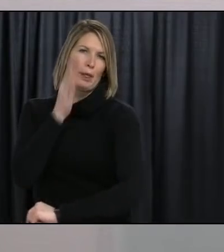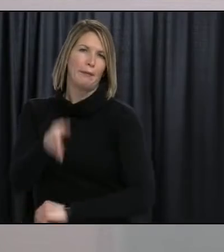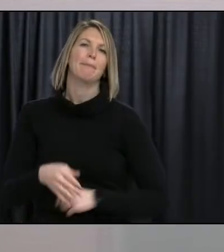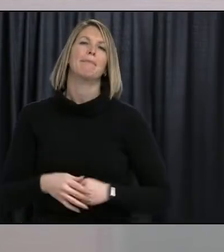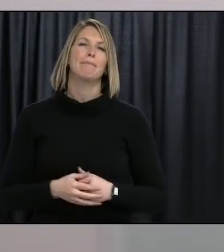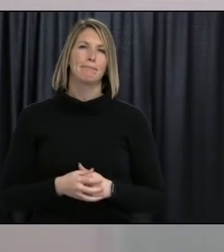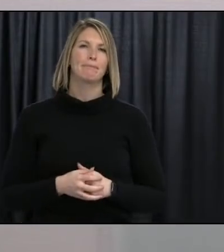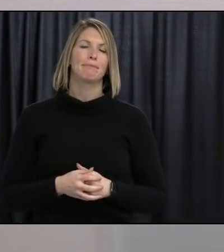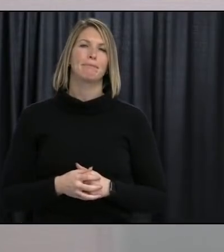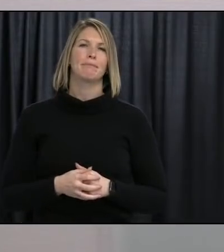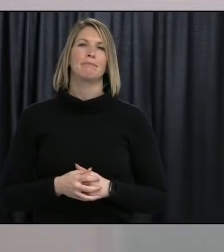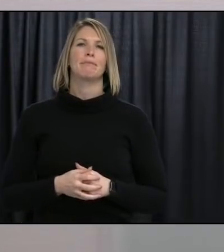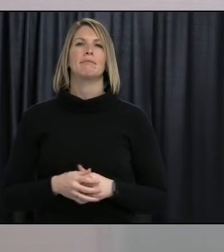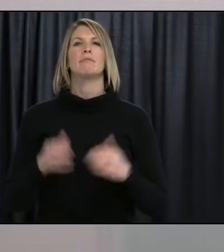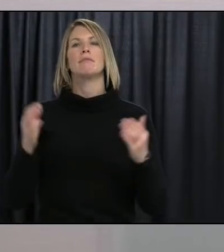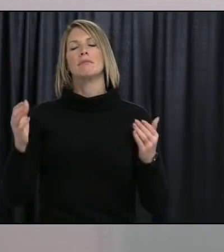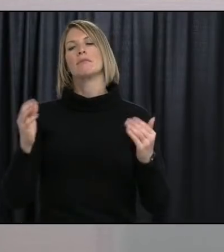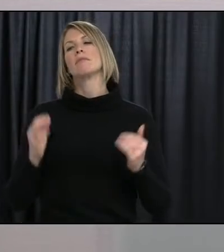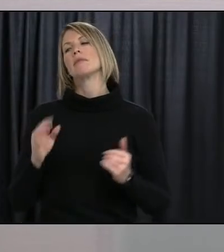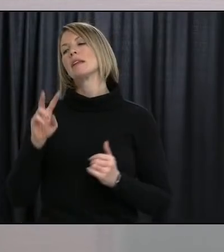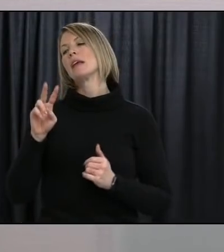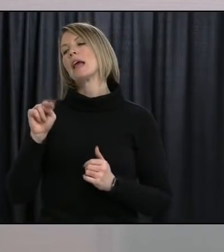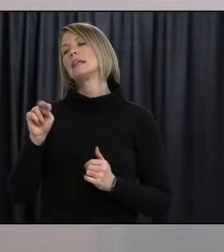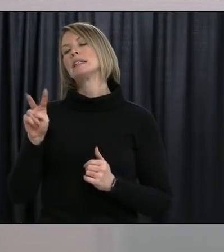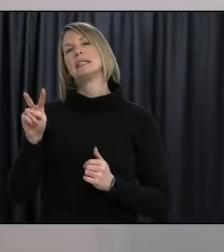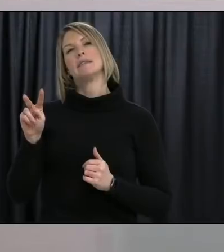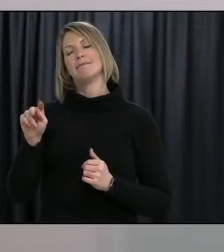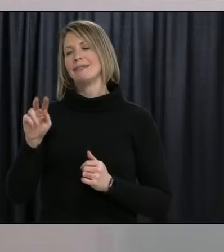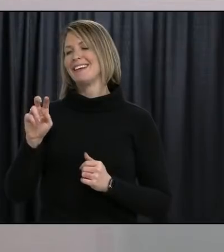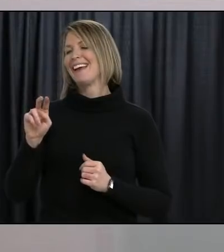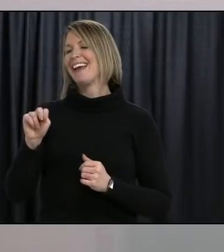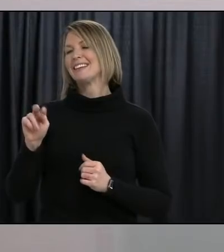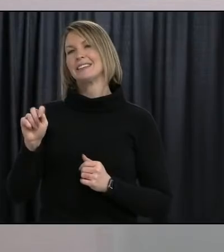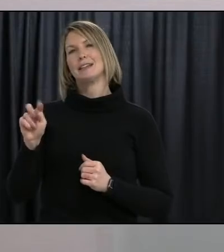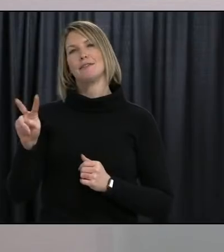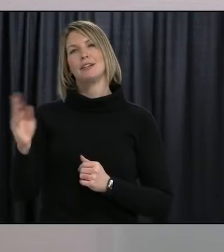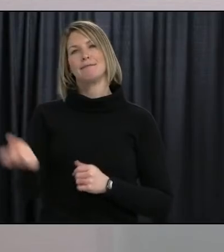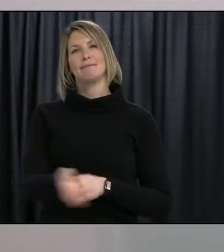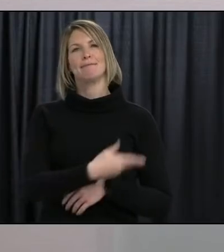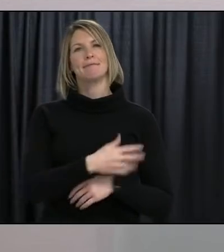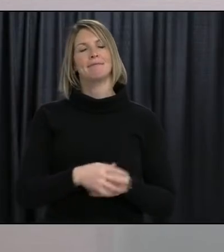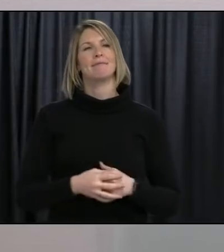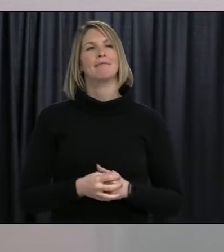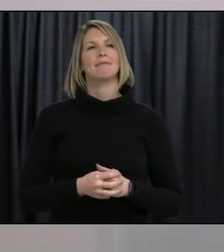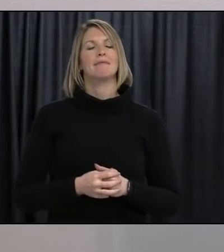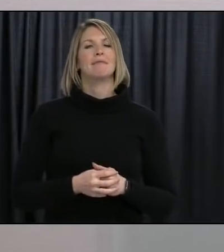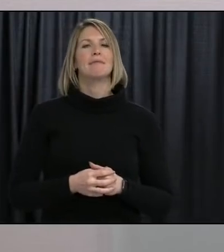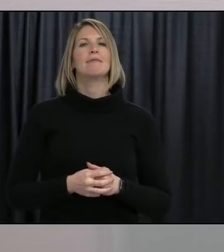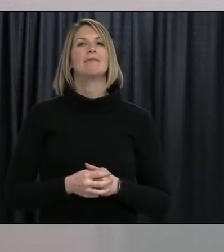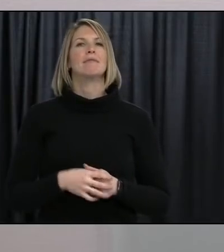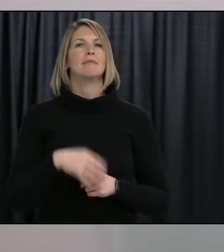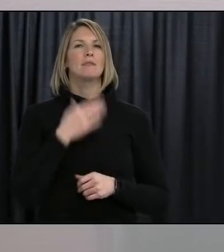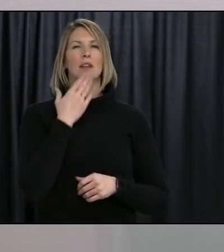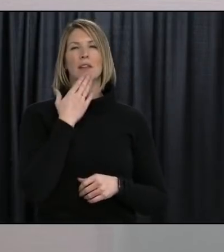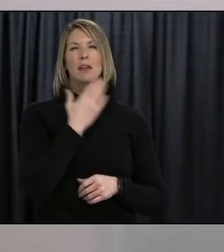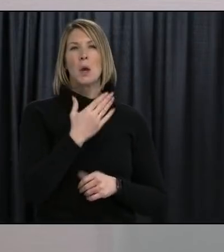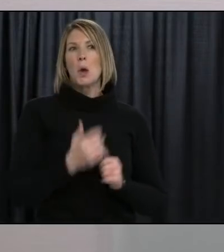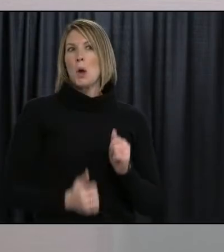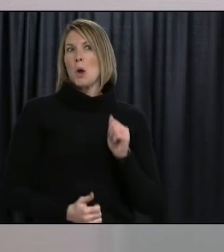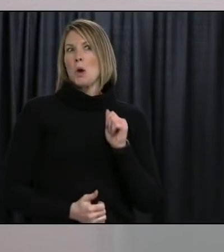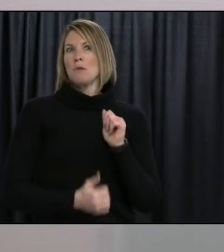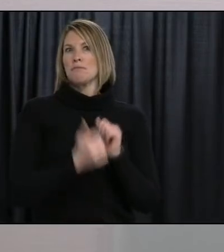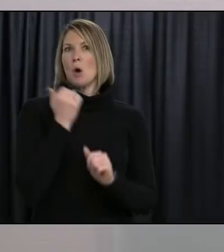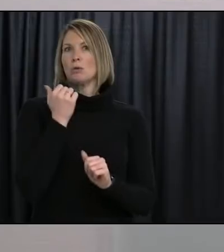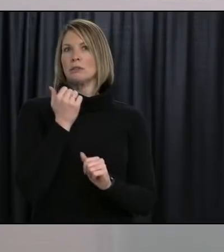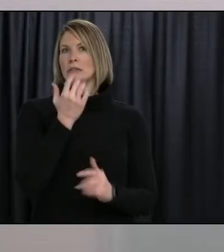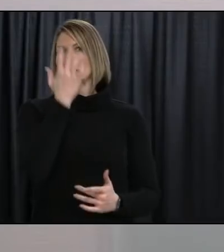Our next questions are from Kellyanne Roberts with NTV. Please go ahead. Thank you. Knowing that most of our cases are importation